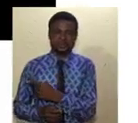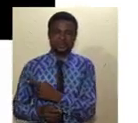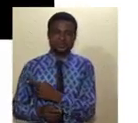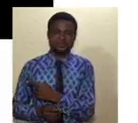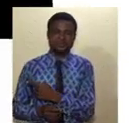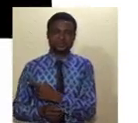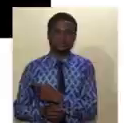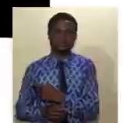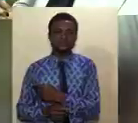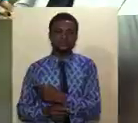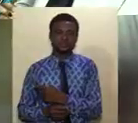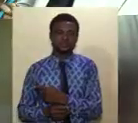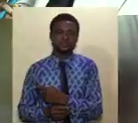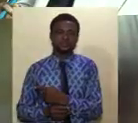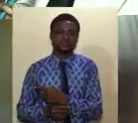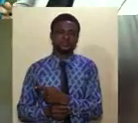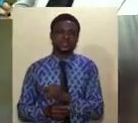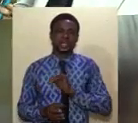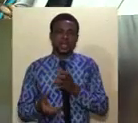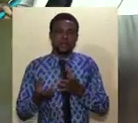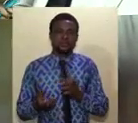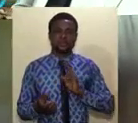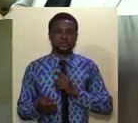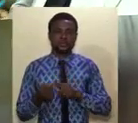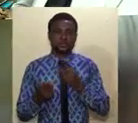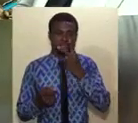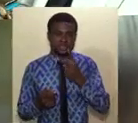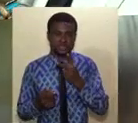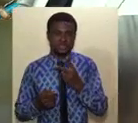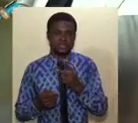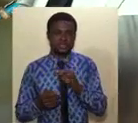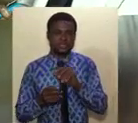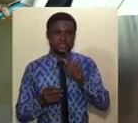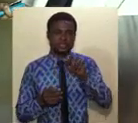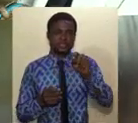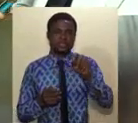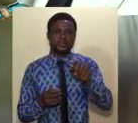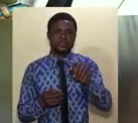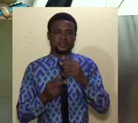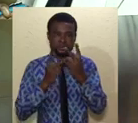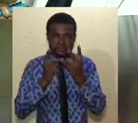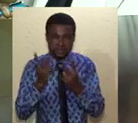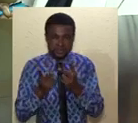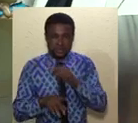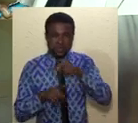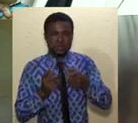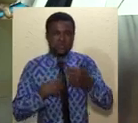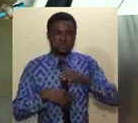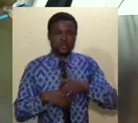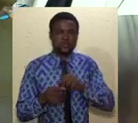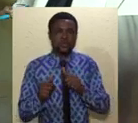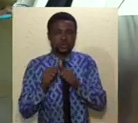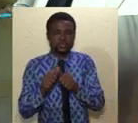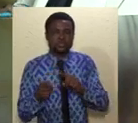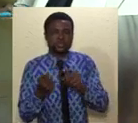parents. Wow. Definitely. So on that note, I want us to quickly take a look at this video, and then when we come back, we'll continue our